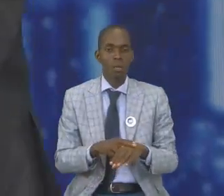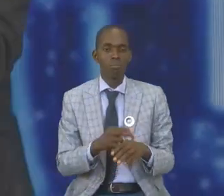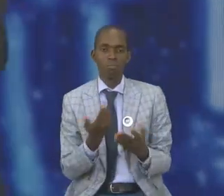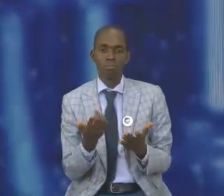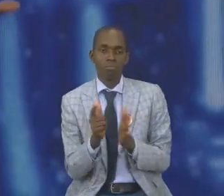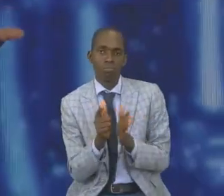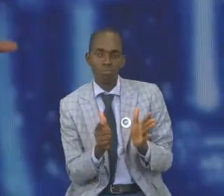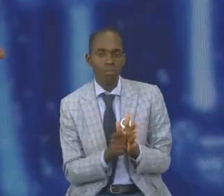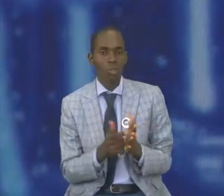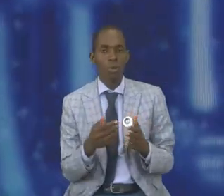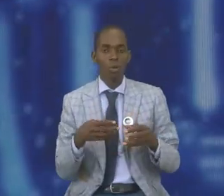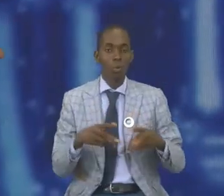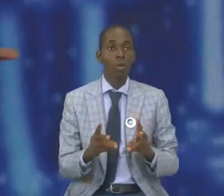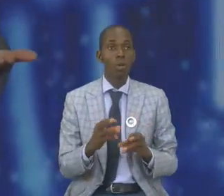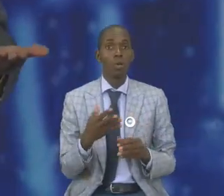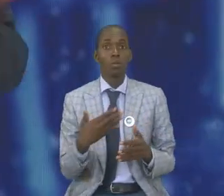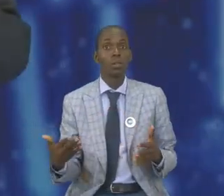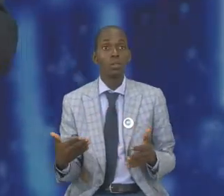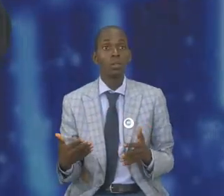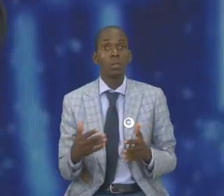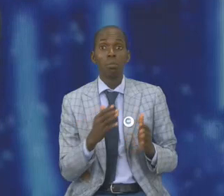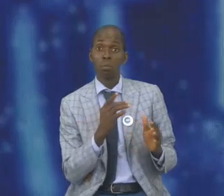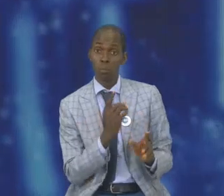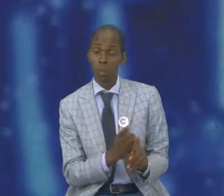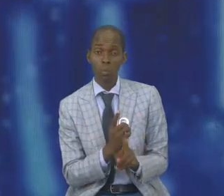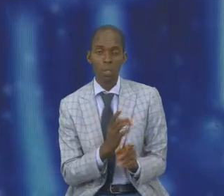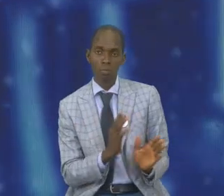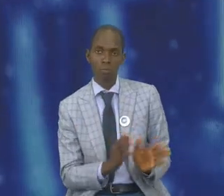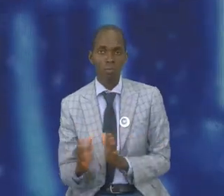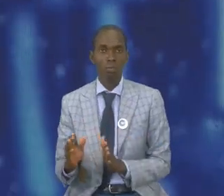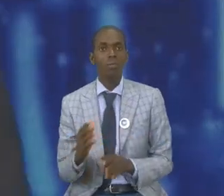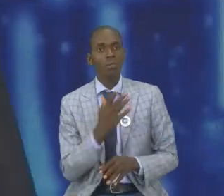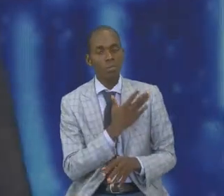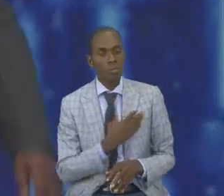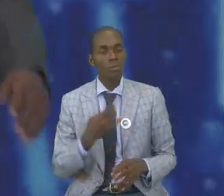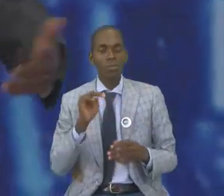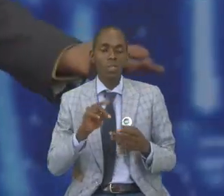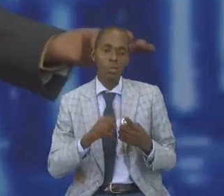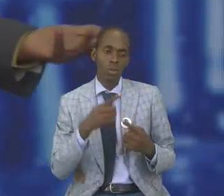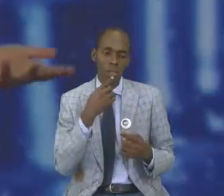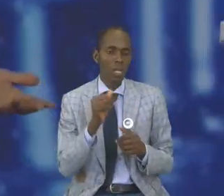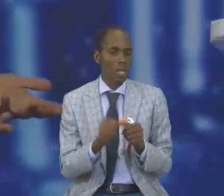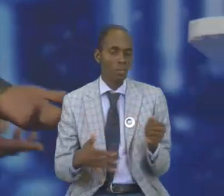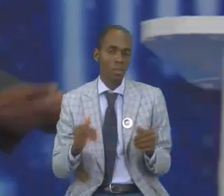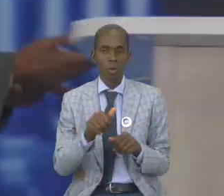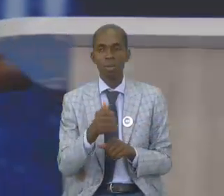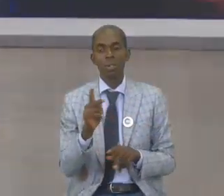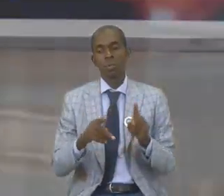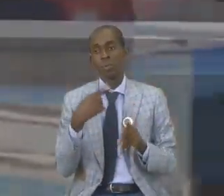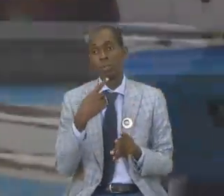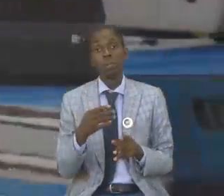says. Even if he is blaspheming their God, they have to say what everybody says. Even though he